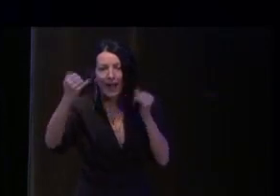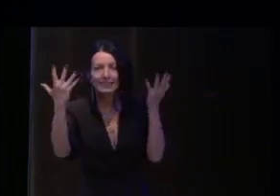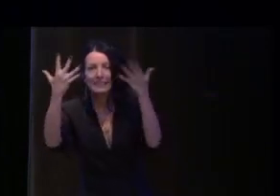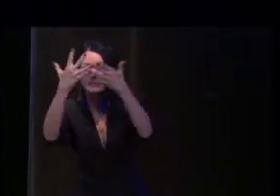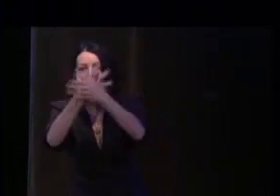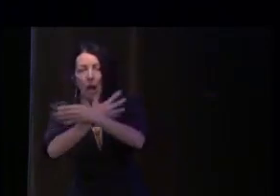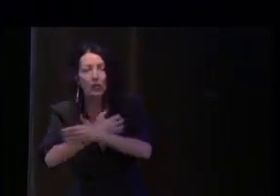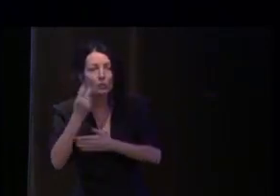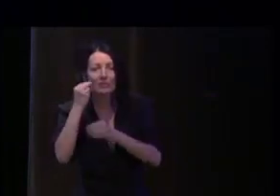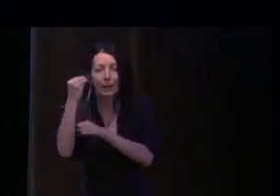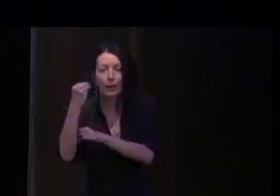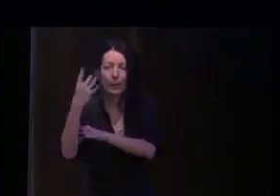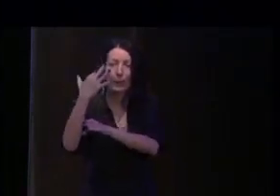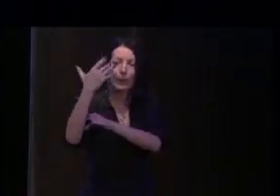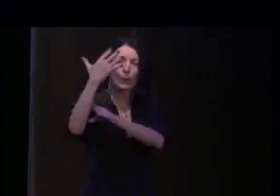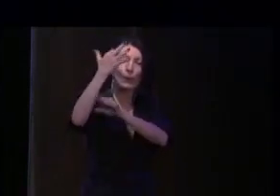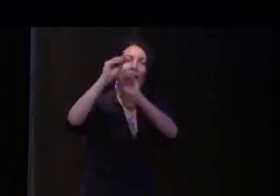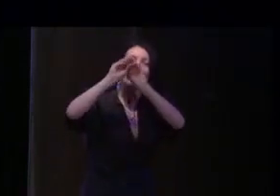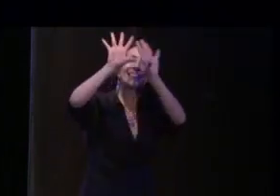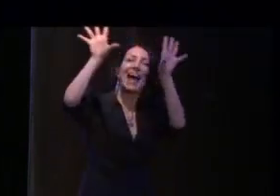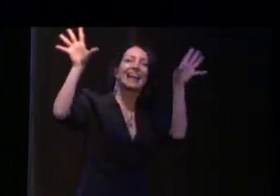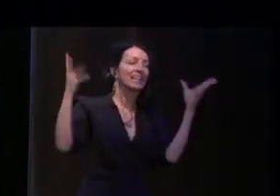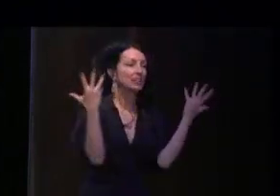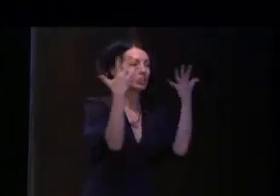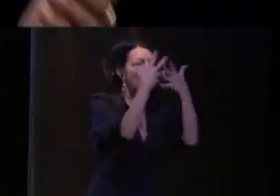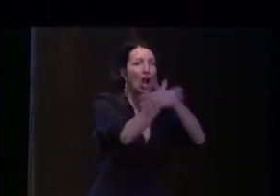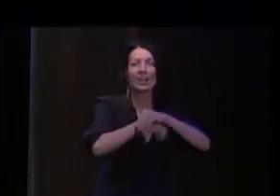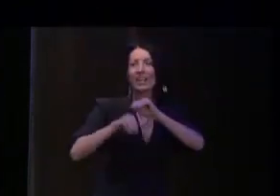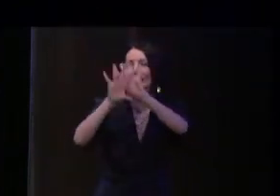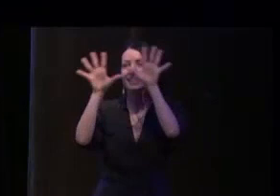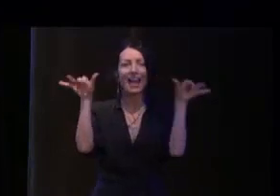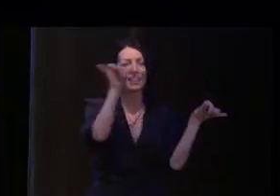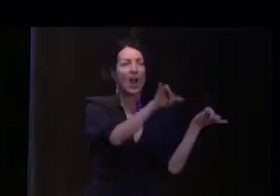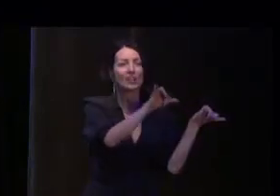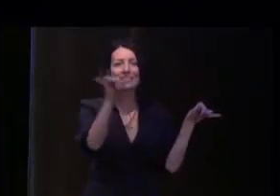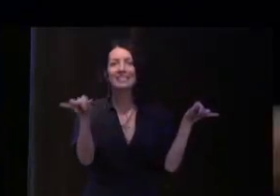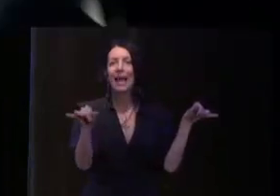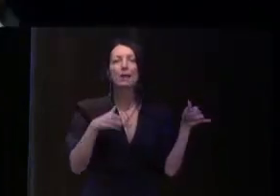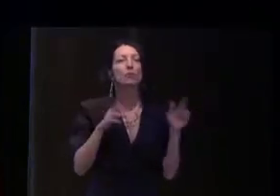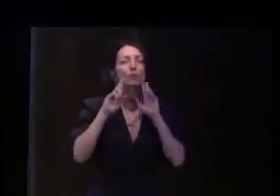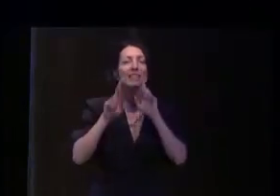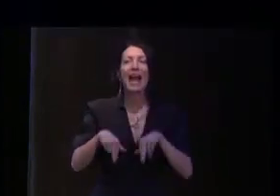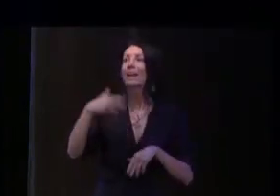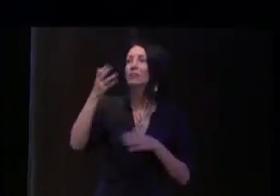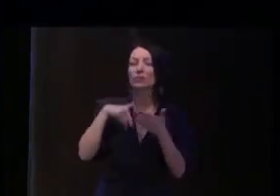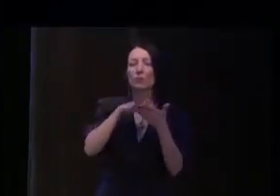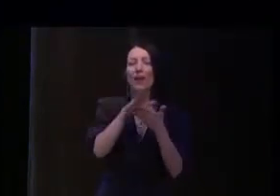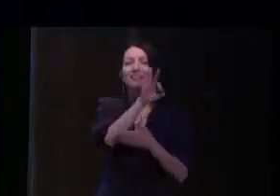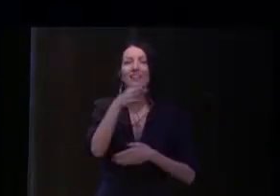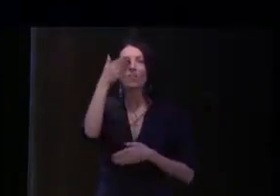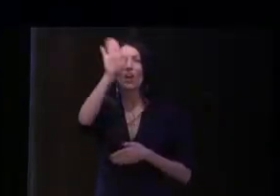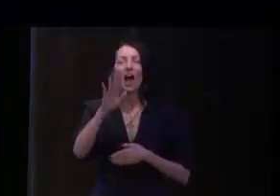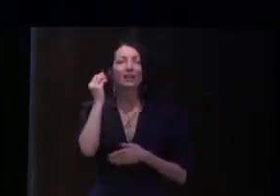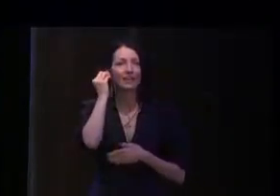there's luminosity, that the darkness and the light are both alike to the presence of God, and that the darkness